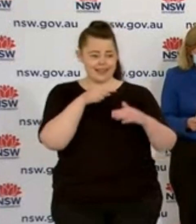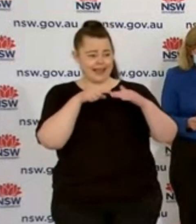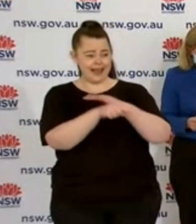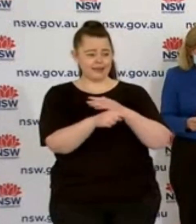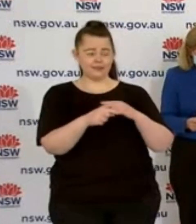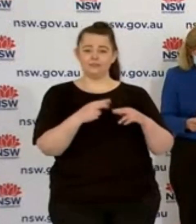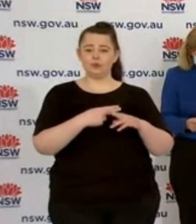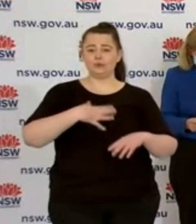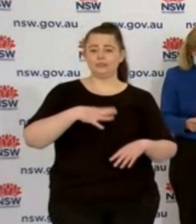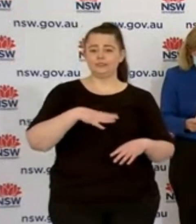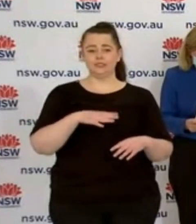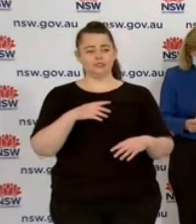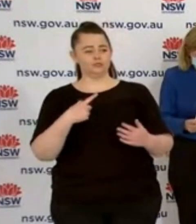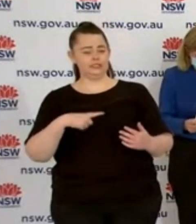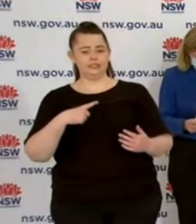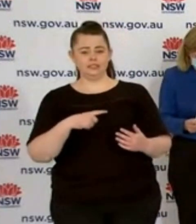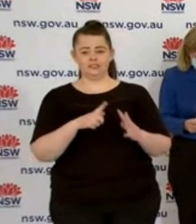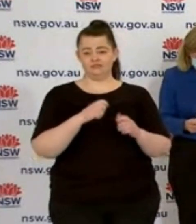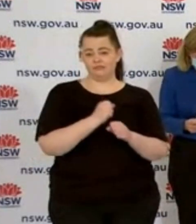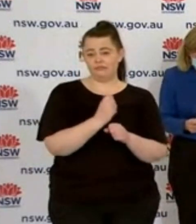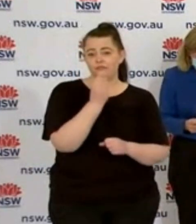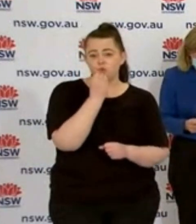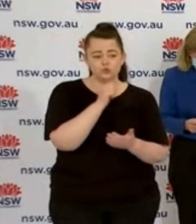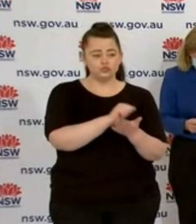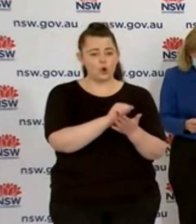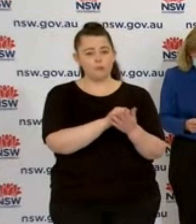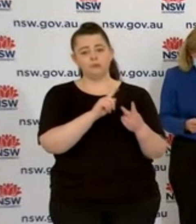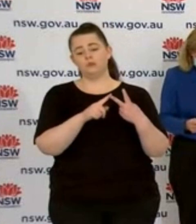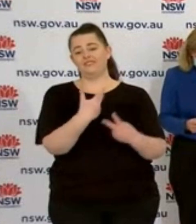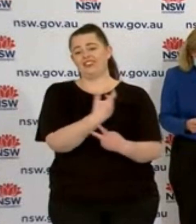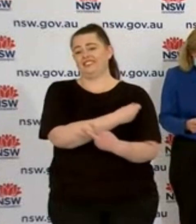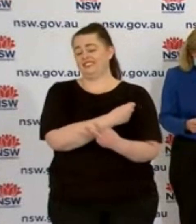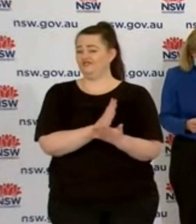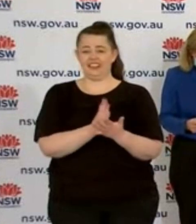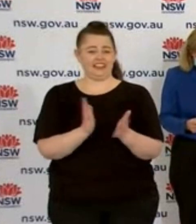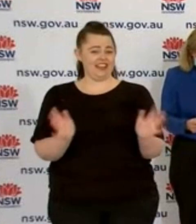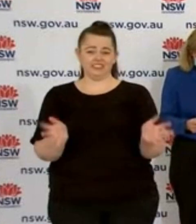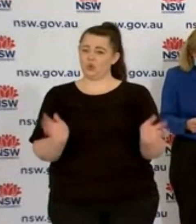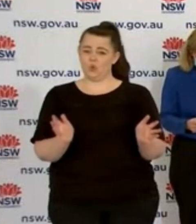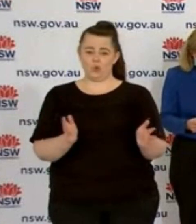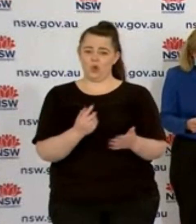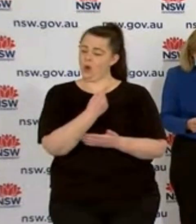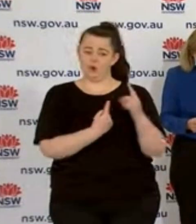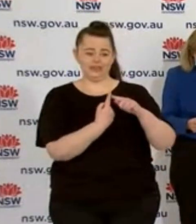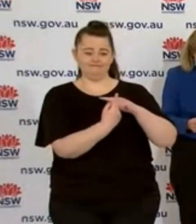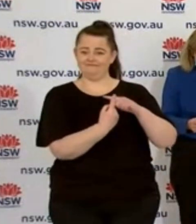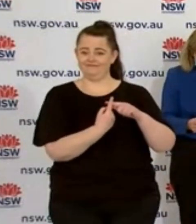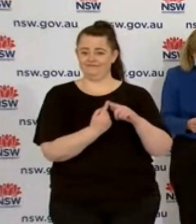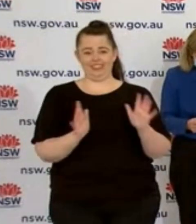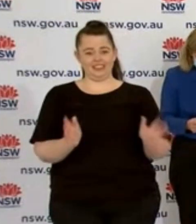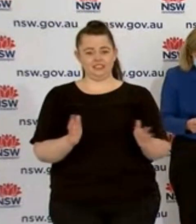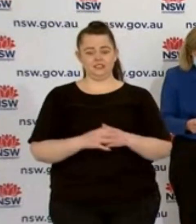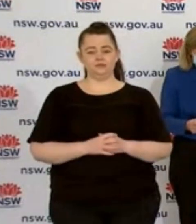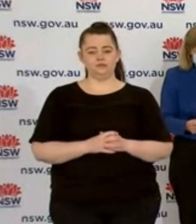essential food product, is really to get vaccinated, and that's it. And can I also make comment, and the Deputy Premier is